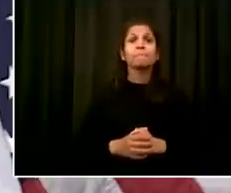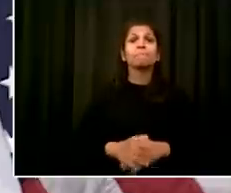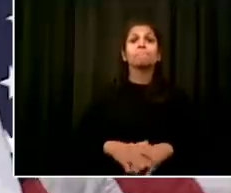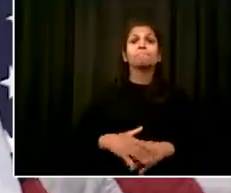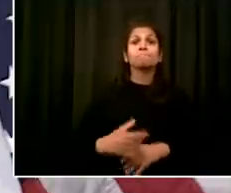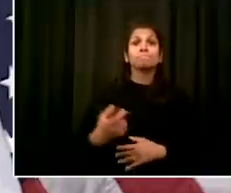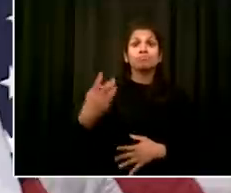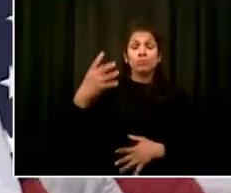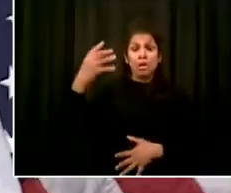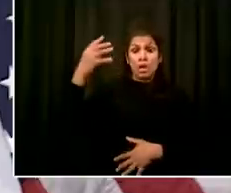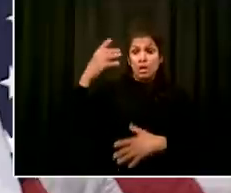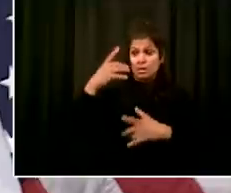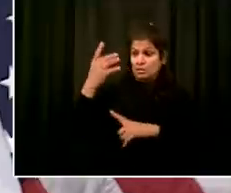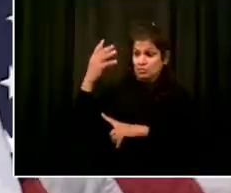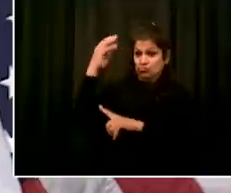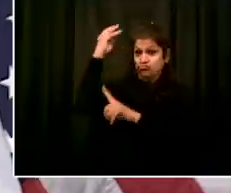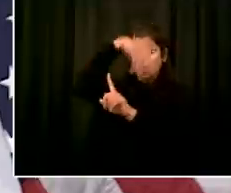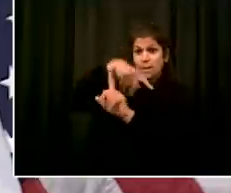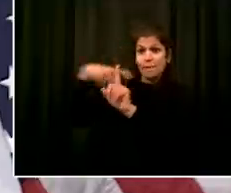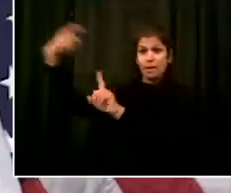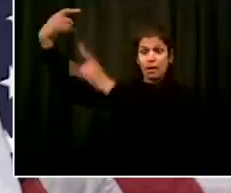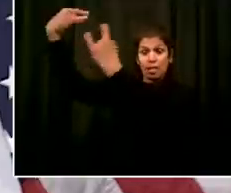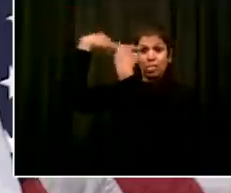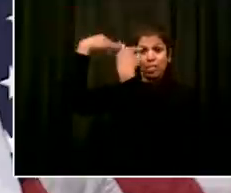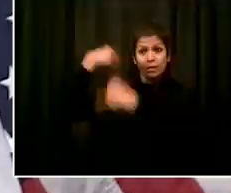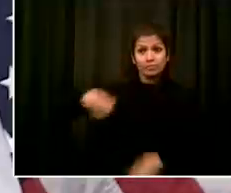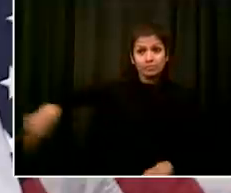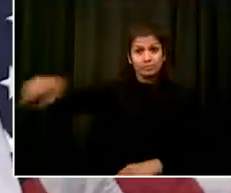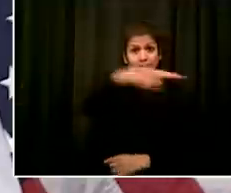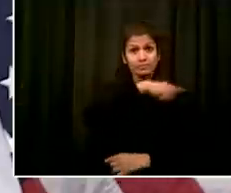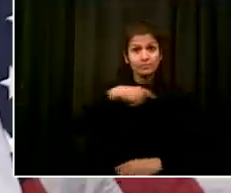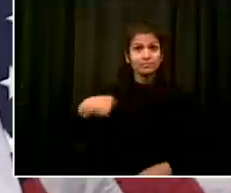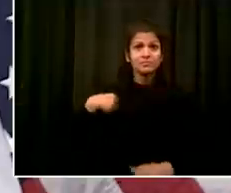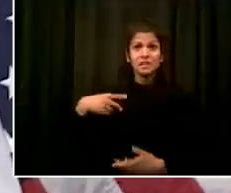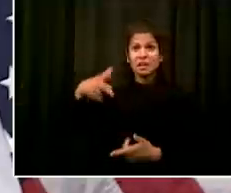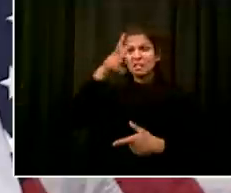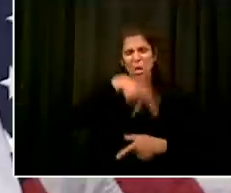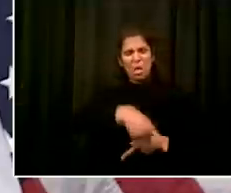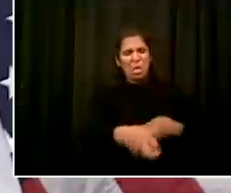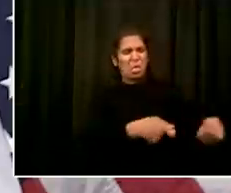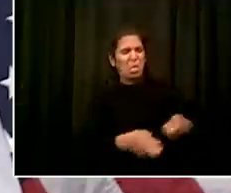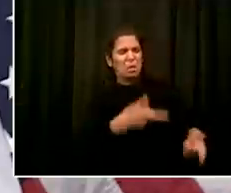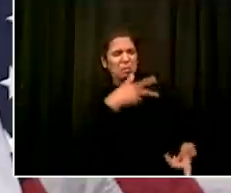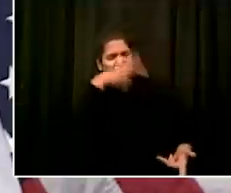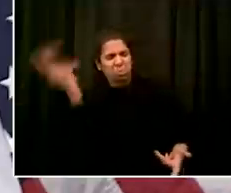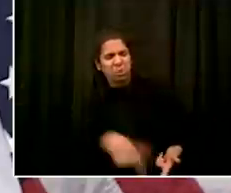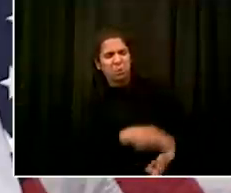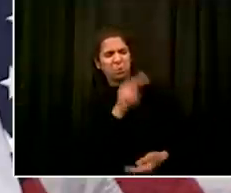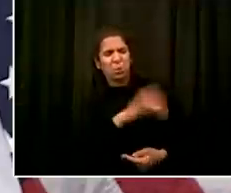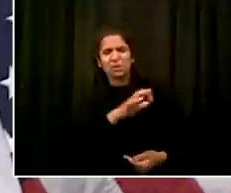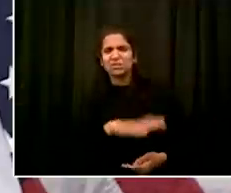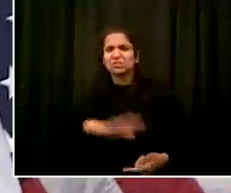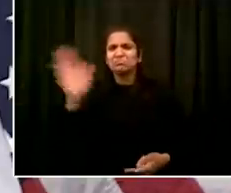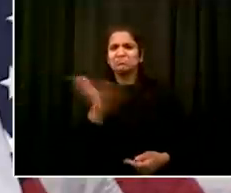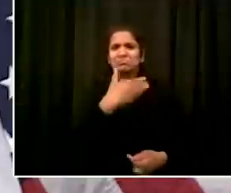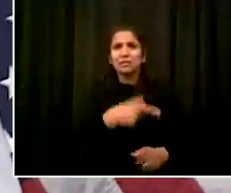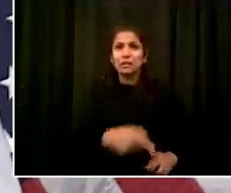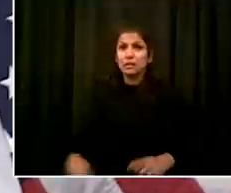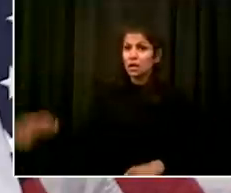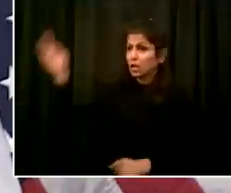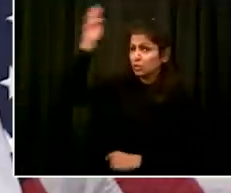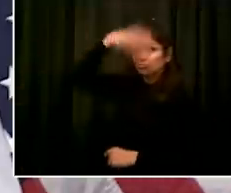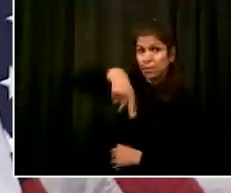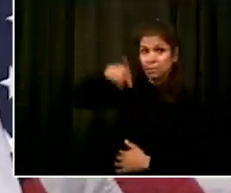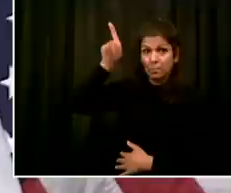President's working overtime to exacerbate the tensions in this country and tear Americans apart, and that's who he's been his whole life. This is the guy who